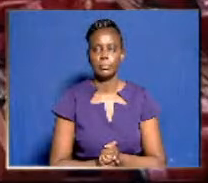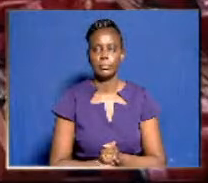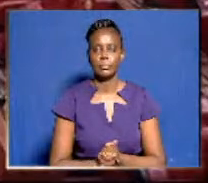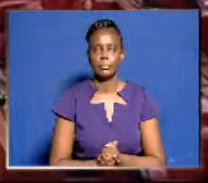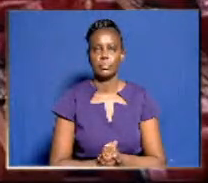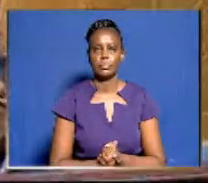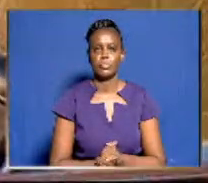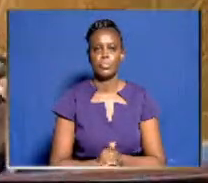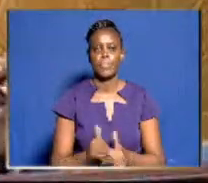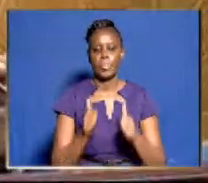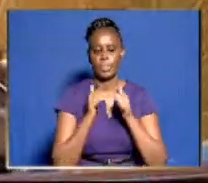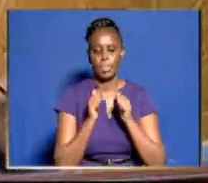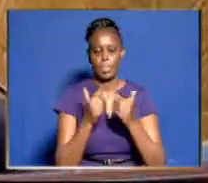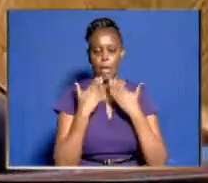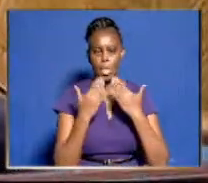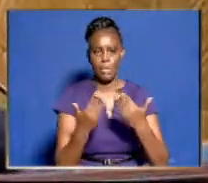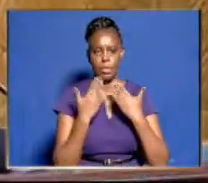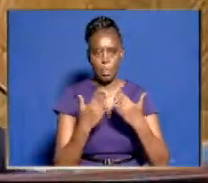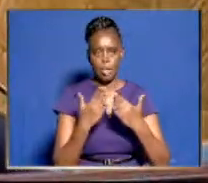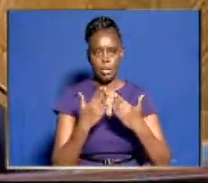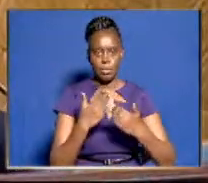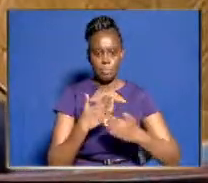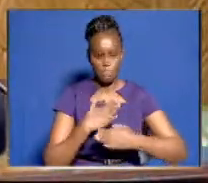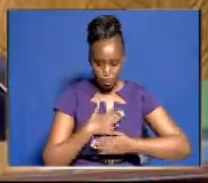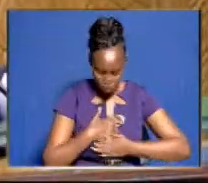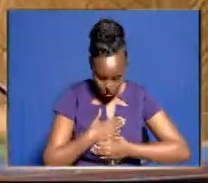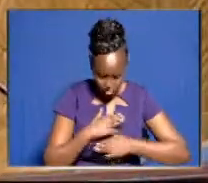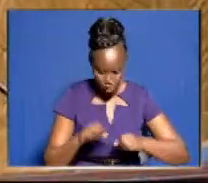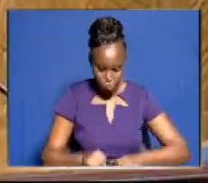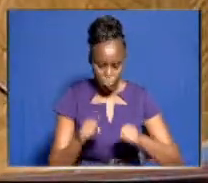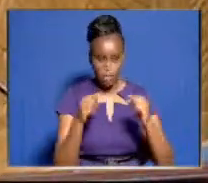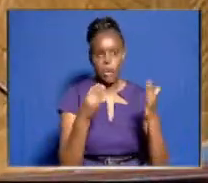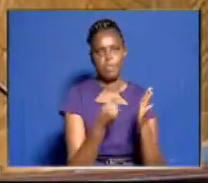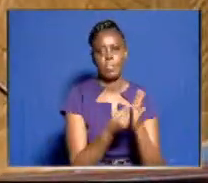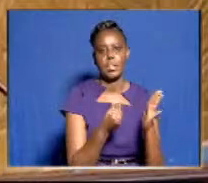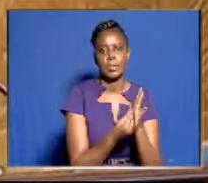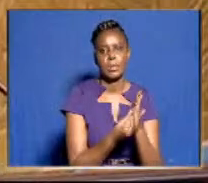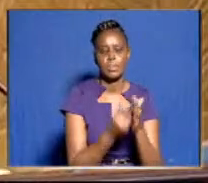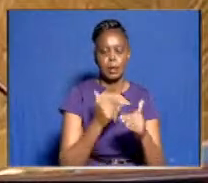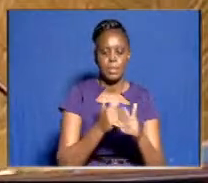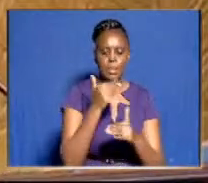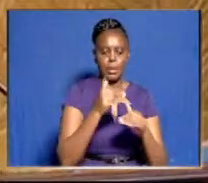Well done, Chair of Finance. The next Chair